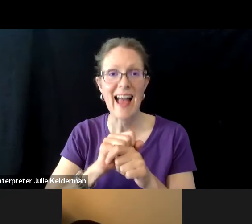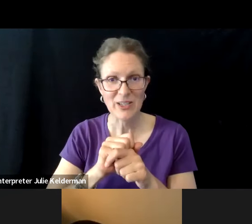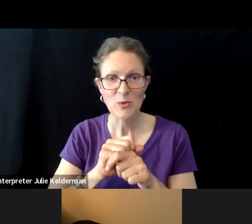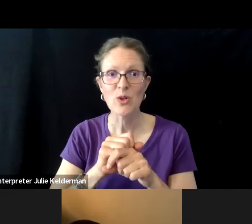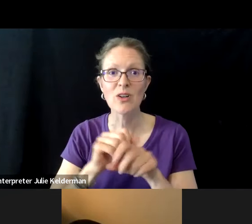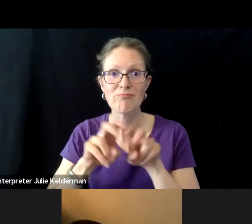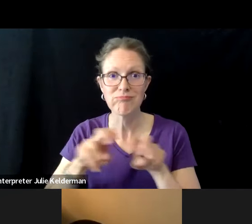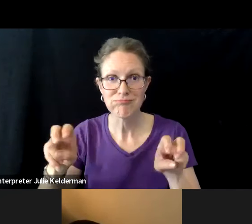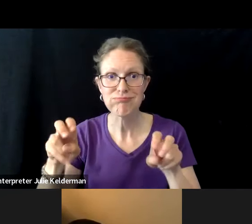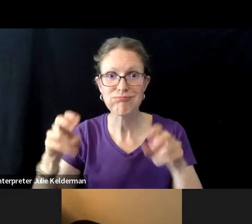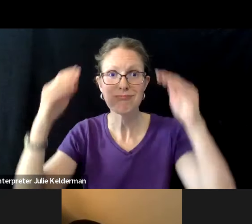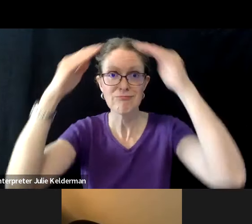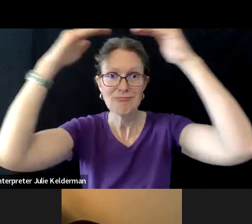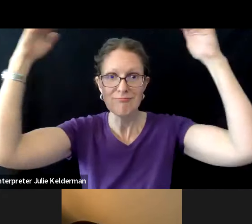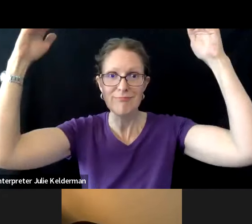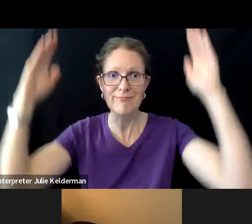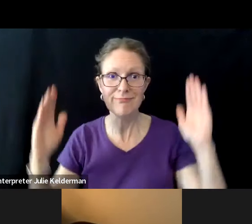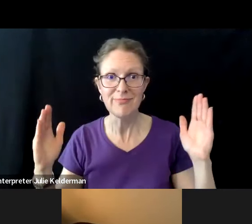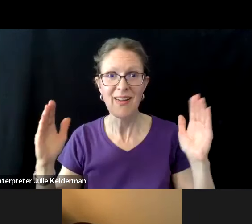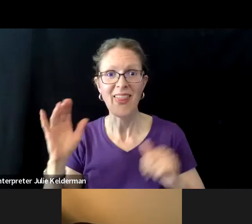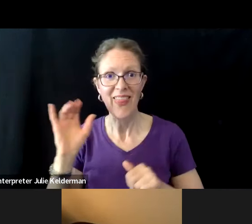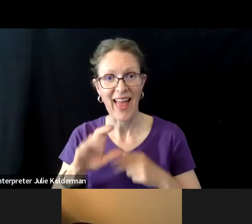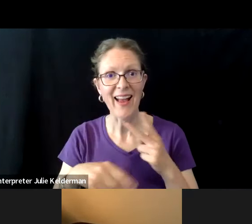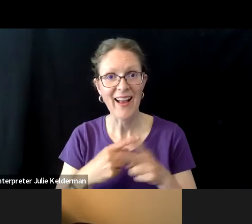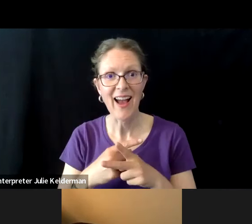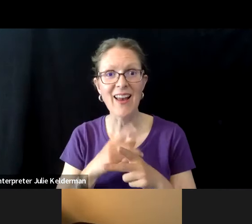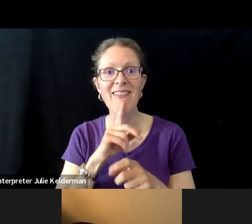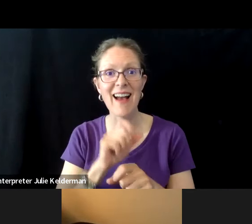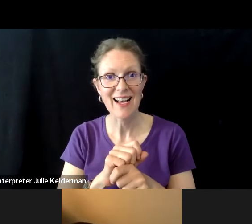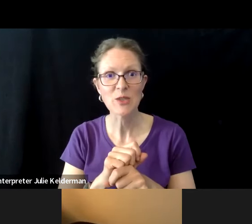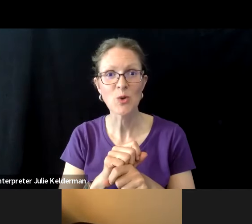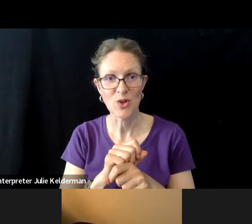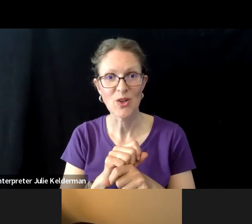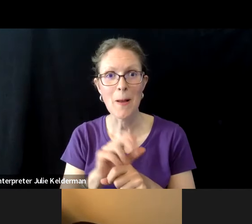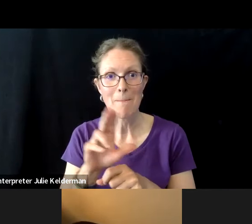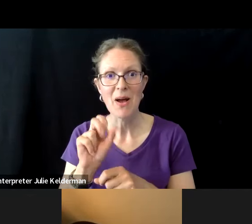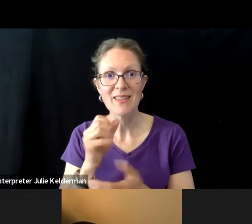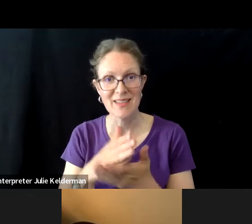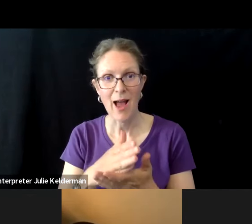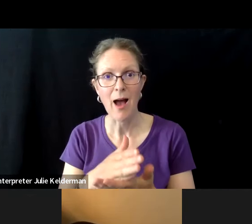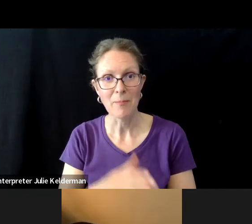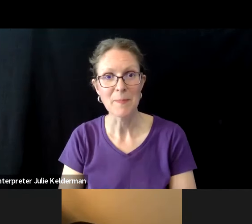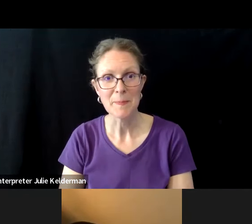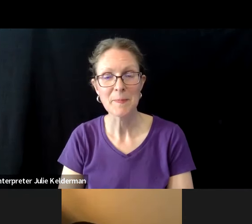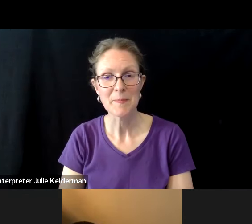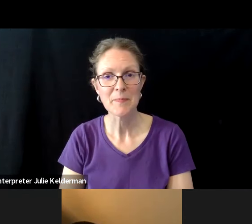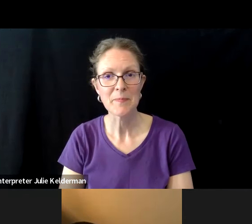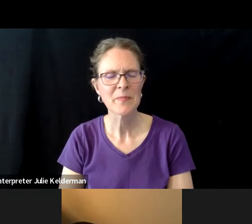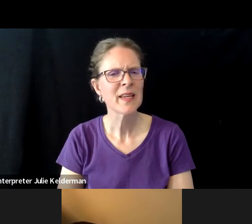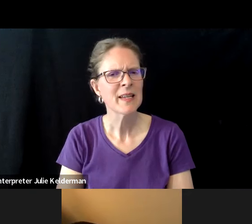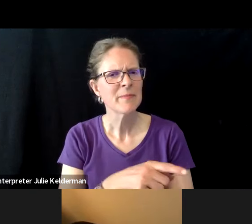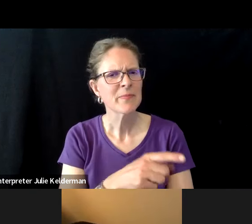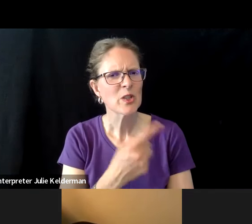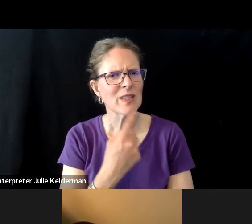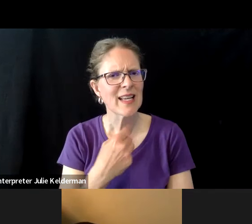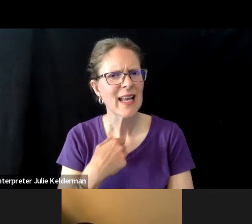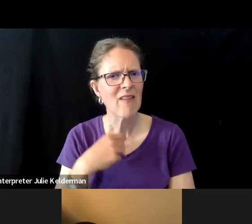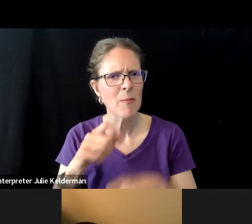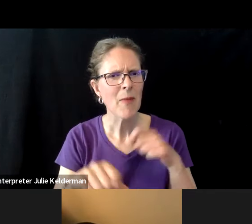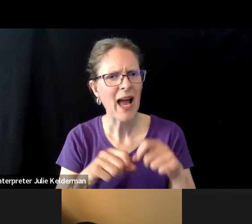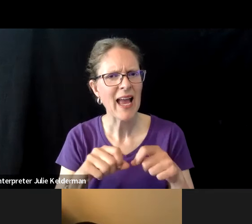and Okay. seats. Mhm. And Something that, I know you said you had bike racks